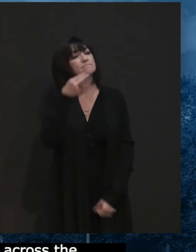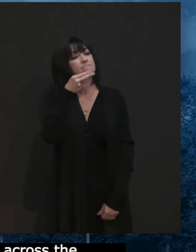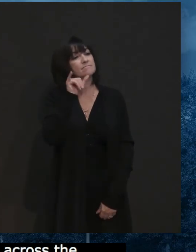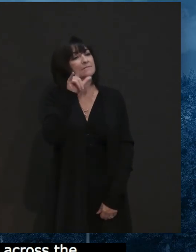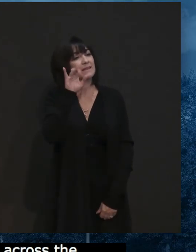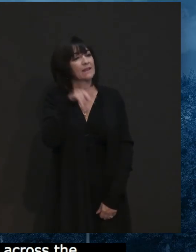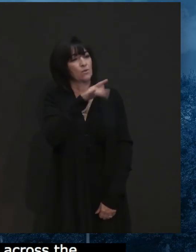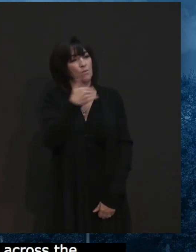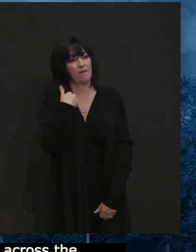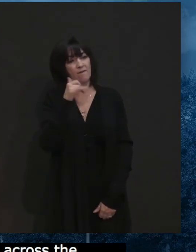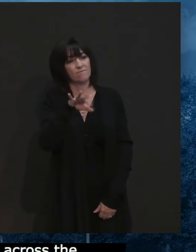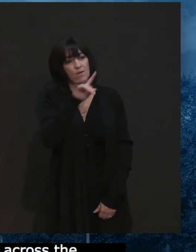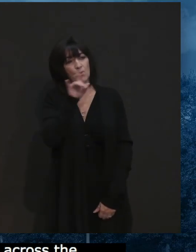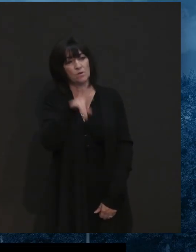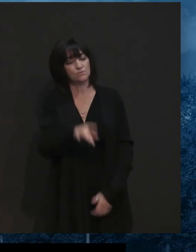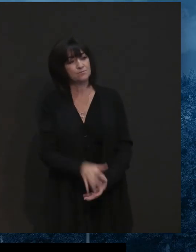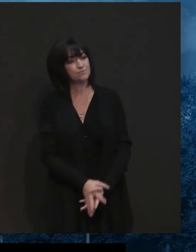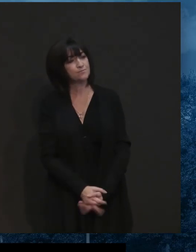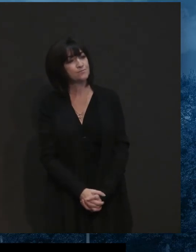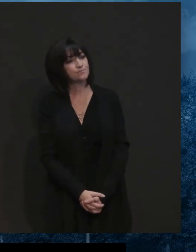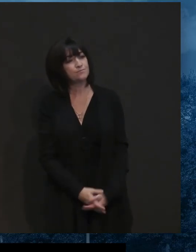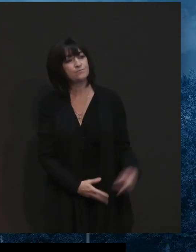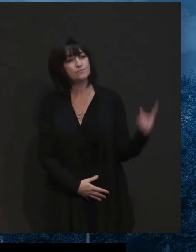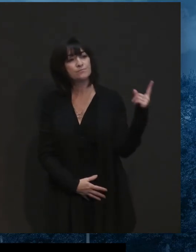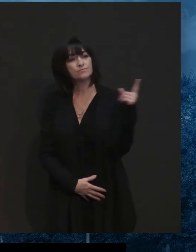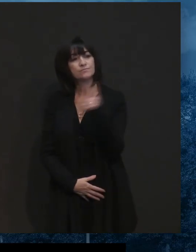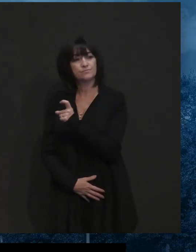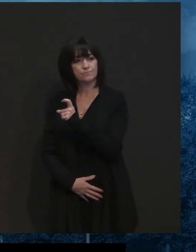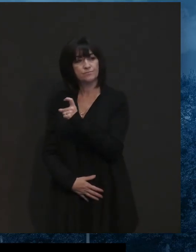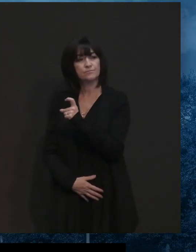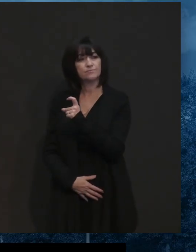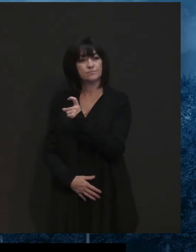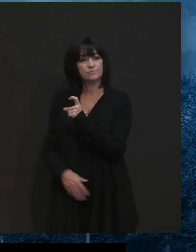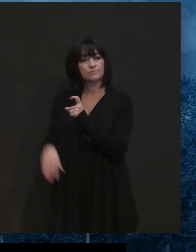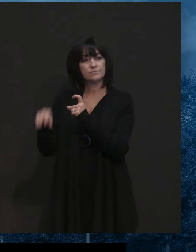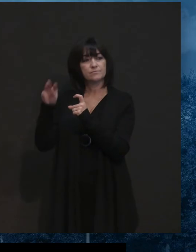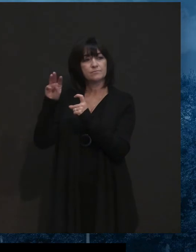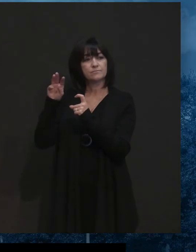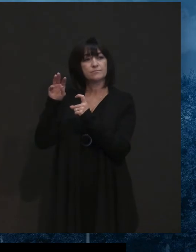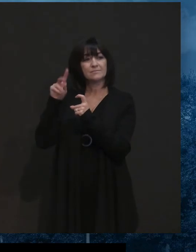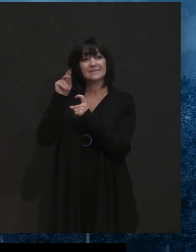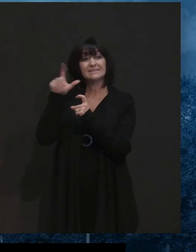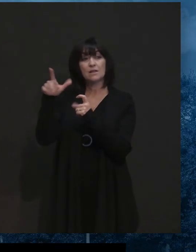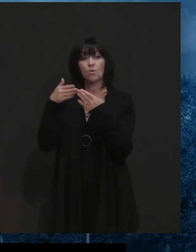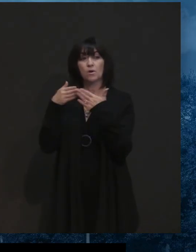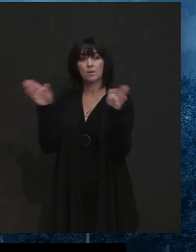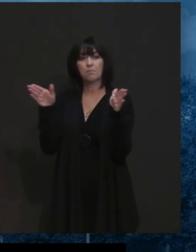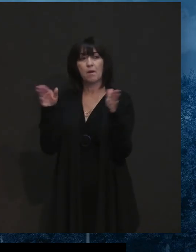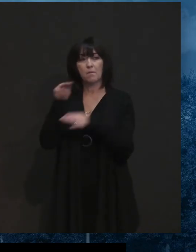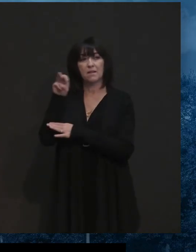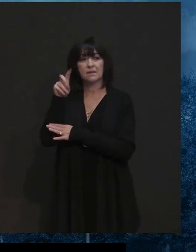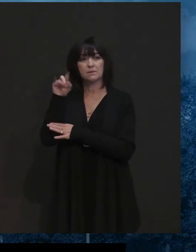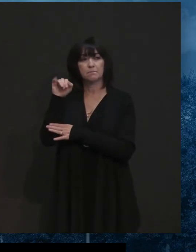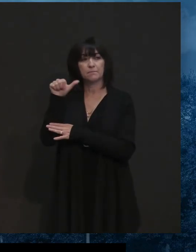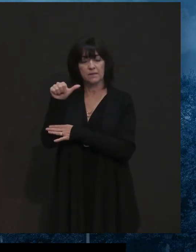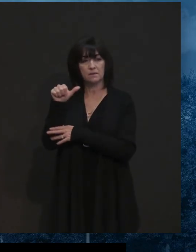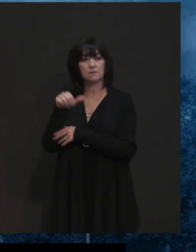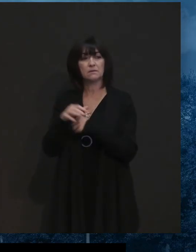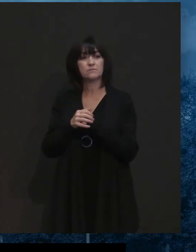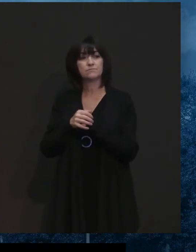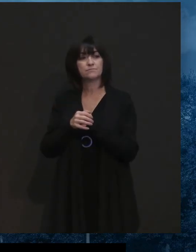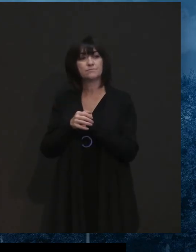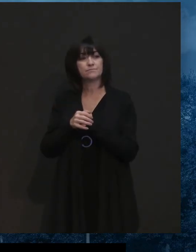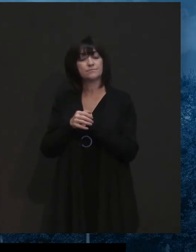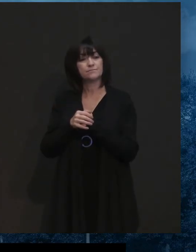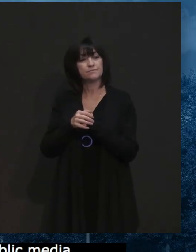questions. All right, first question is from Nick Ciolino at Delaware Public Media. How concerned are you about the level of